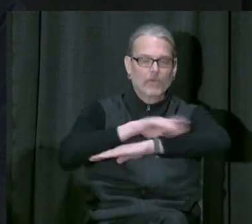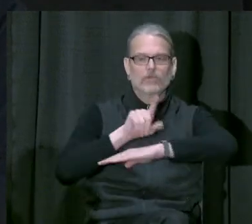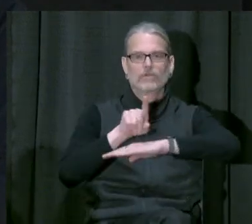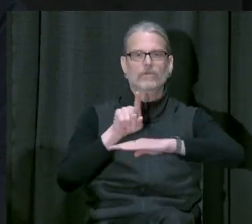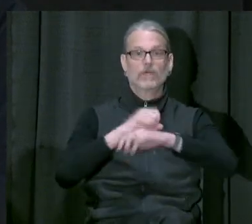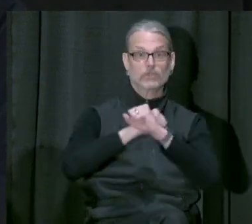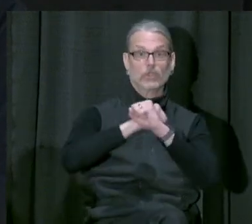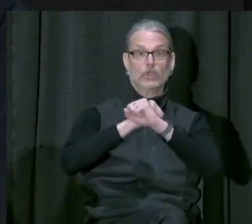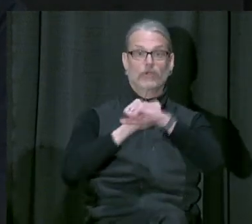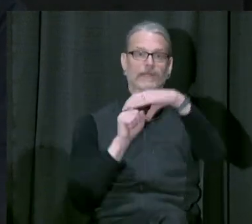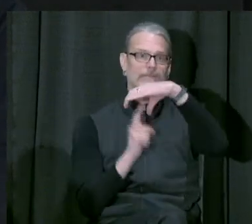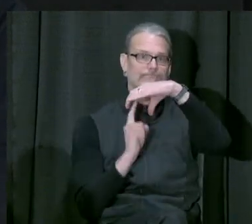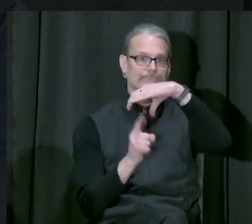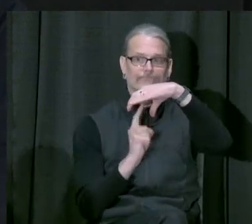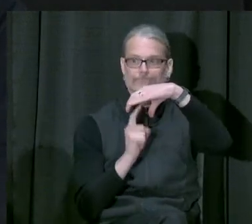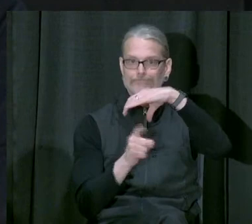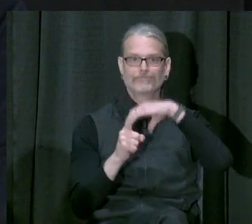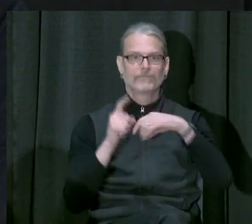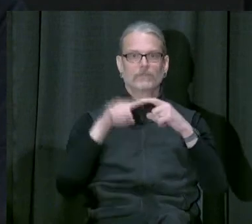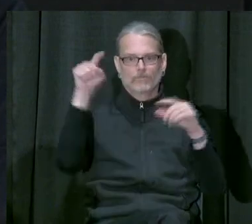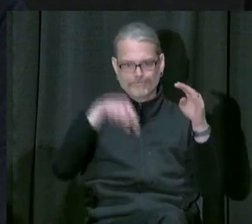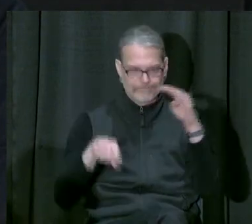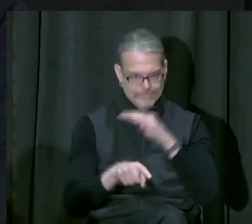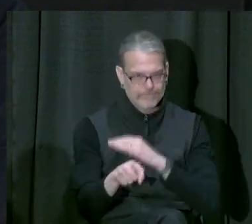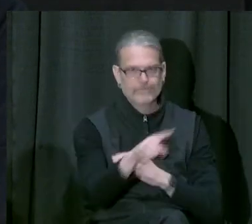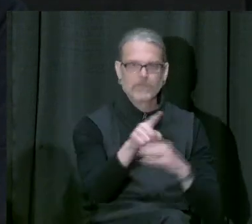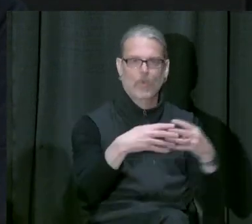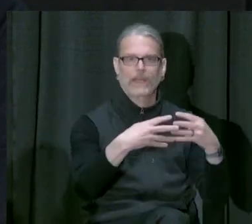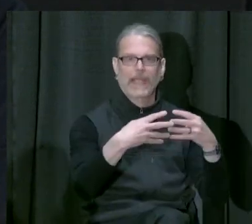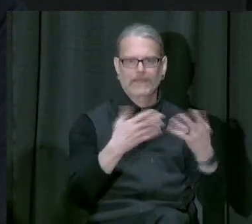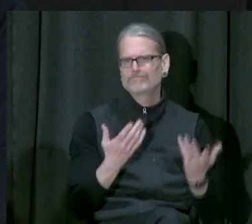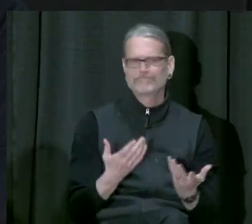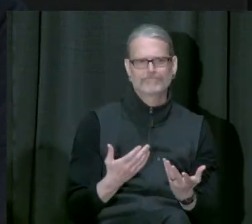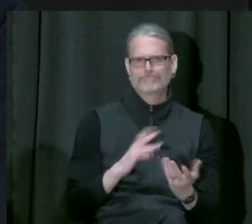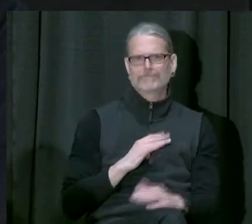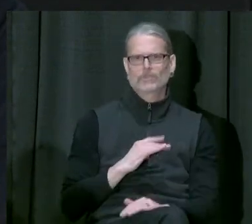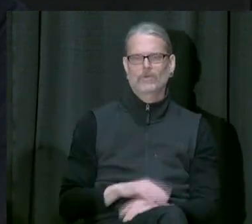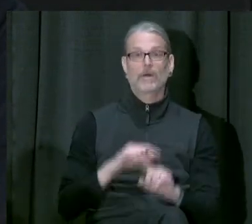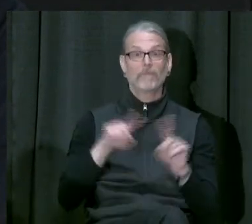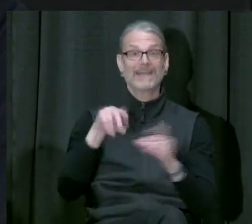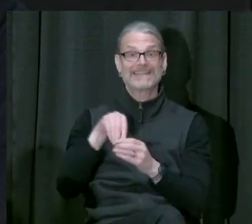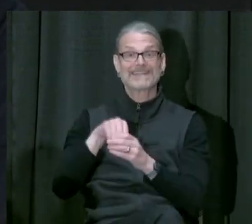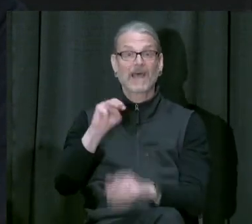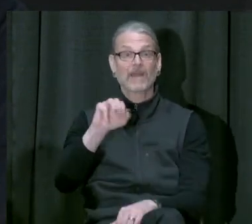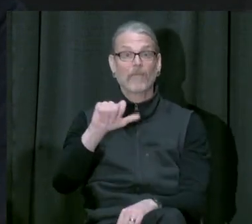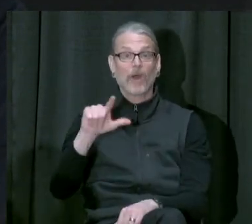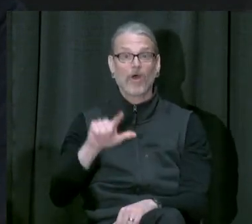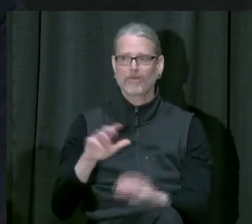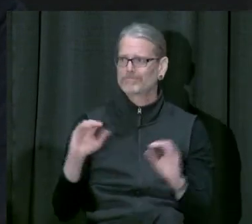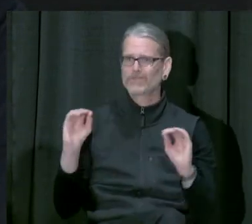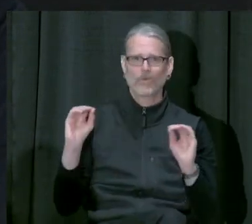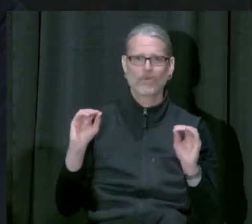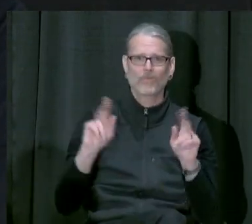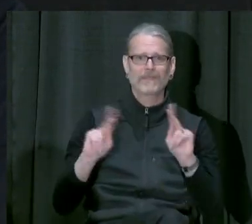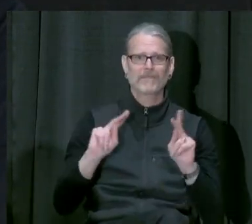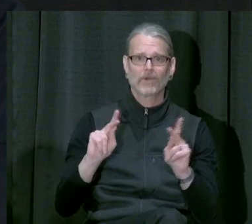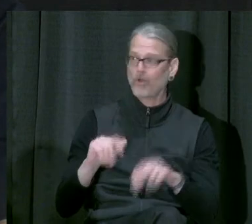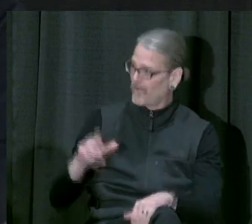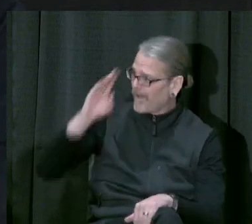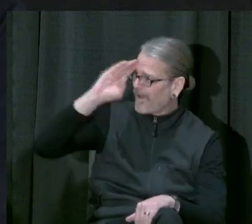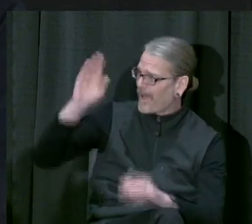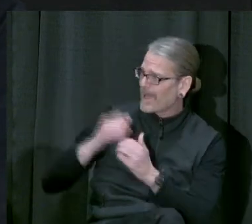gate. That's awesome too. But in a mall, there is nobody. There's no meet and greet person. There's nobody to ask.